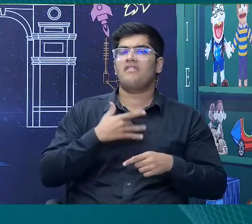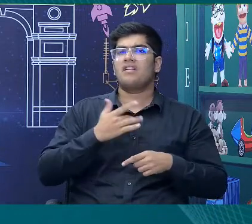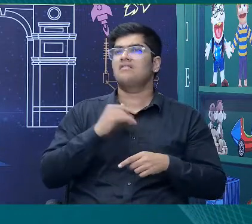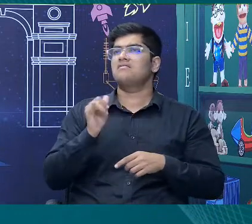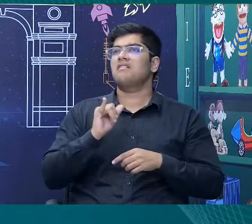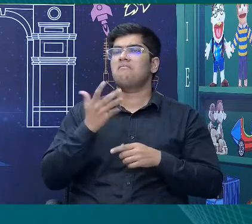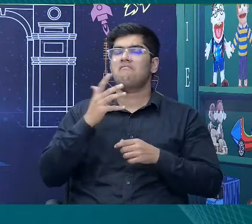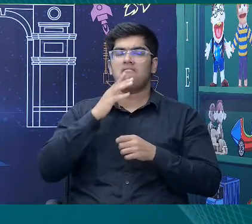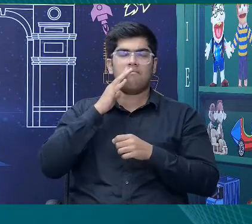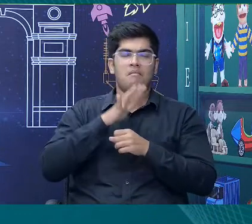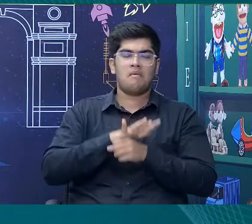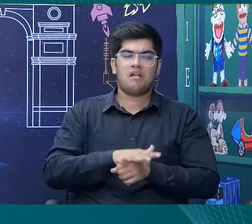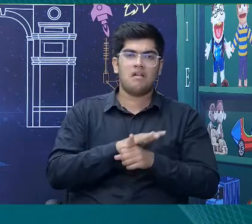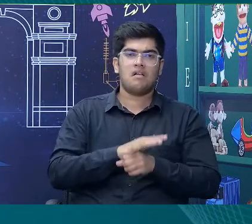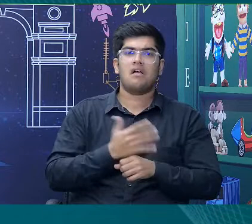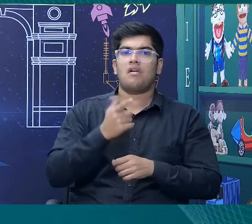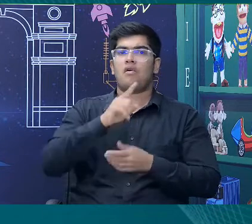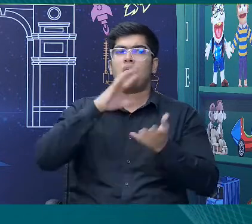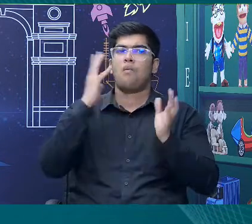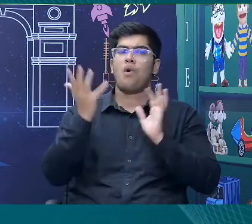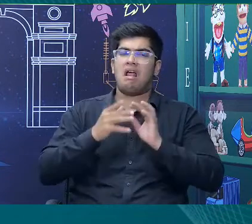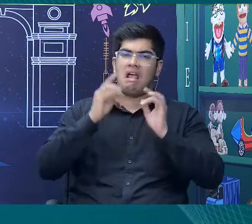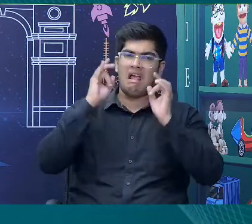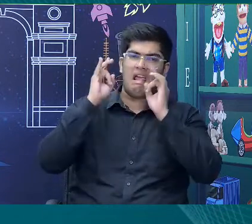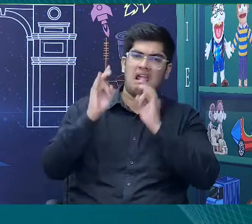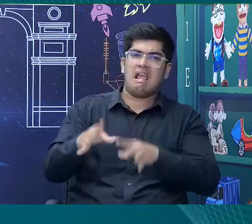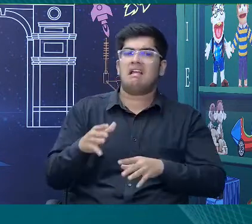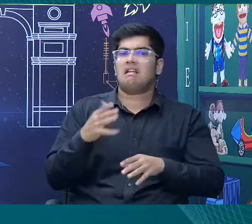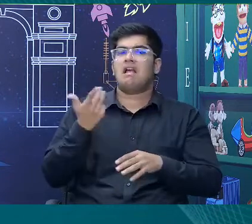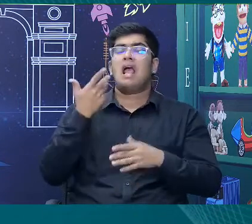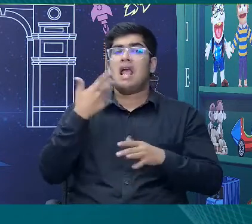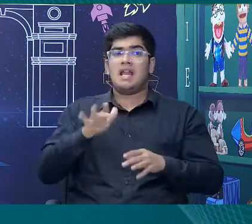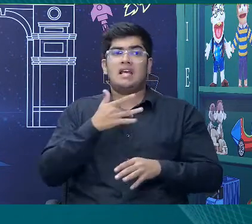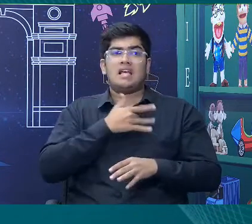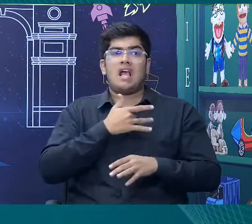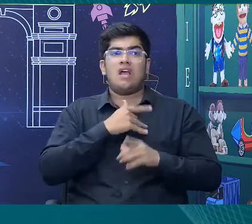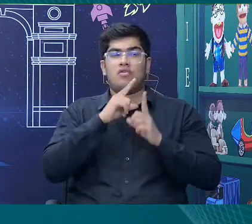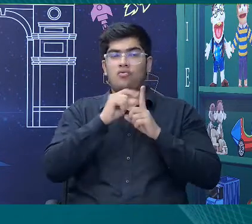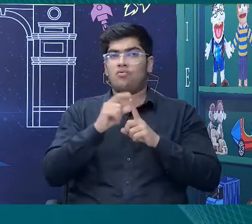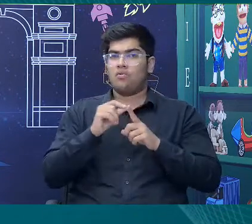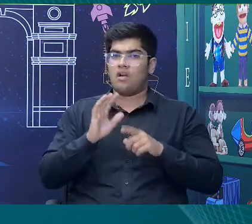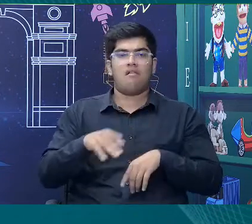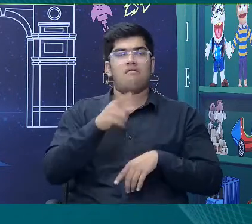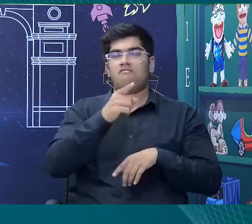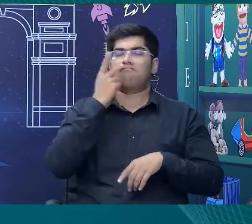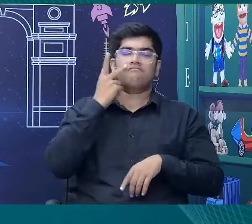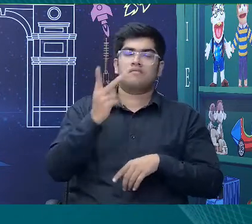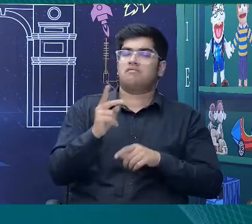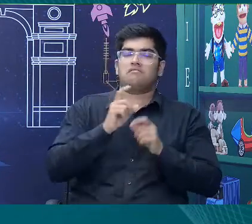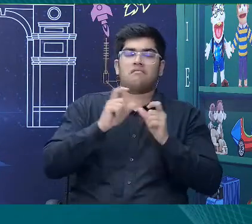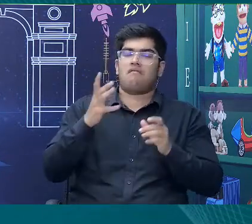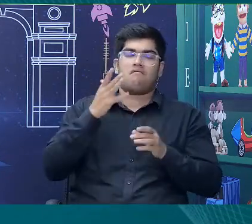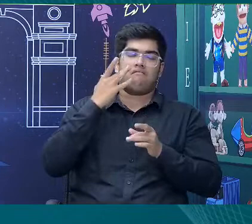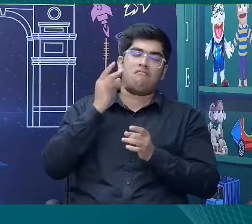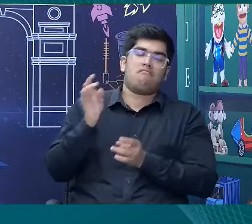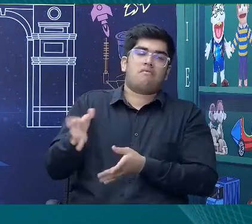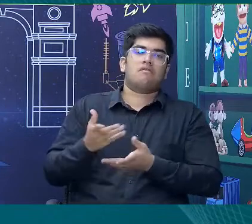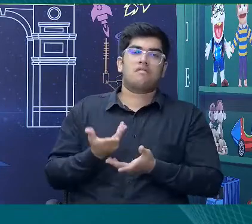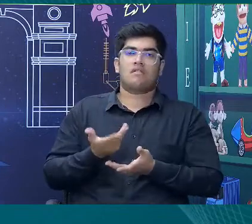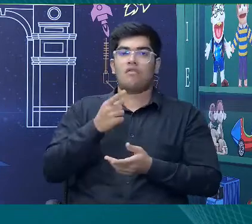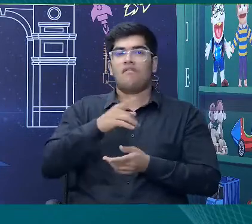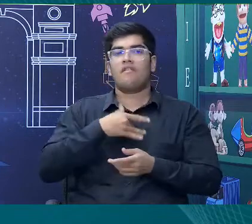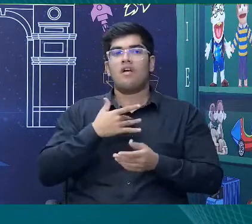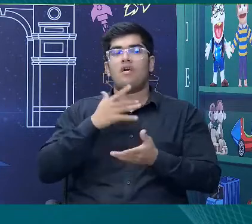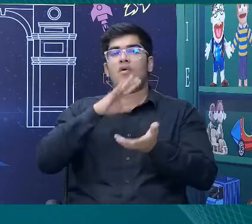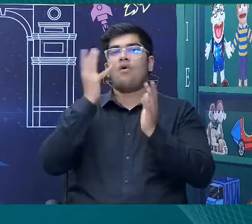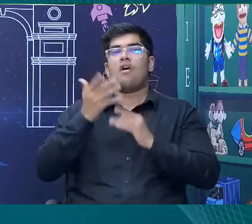and he's so bitter towards the world that he doesn't even recognize kindness when he sees it. So he feels that all the world is a